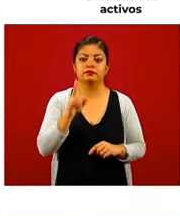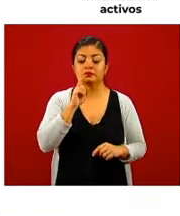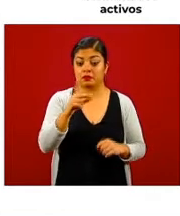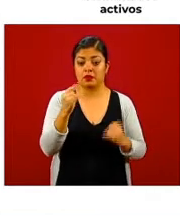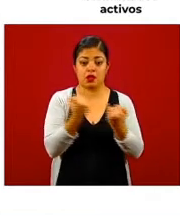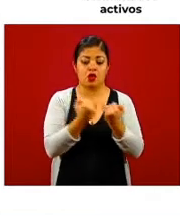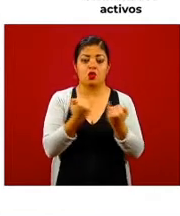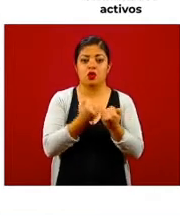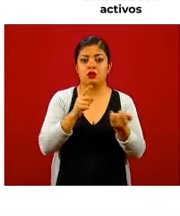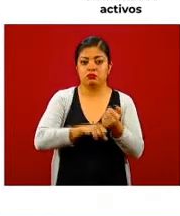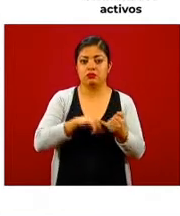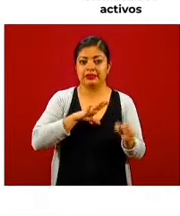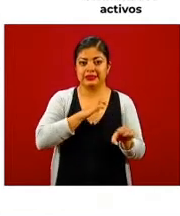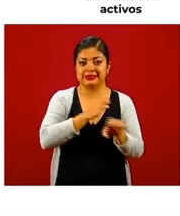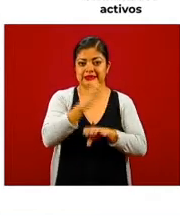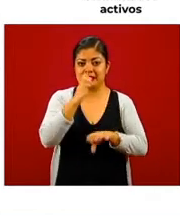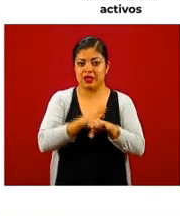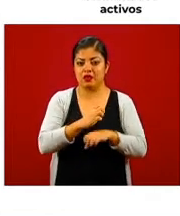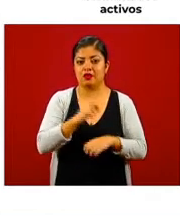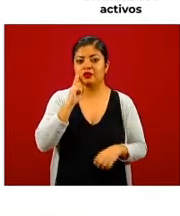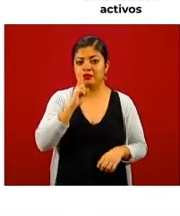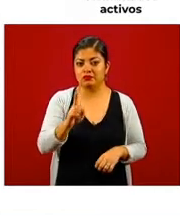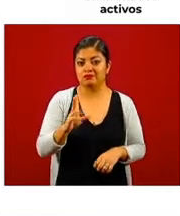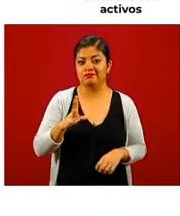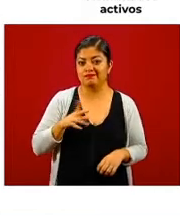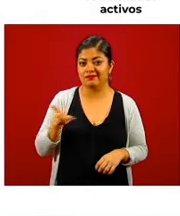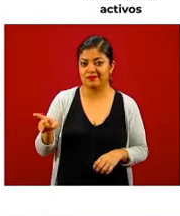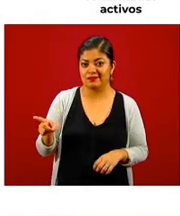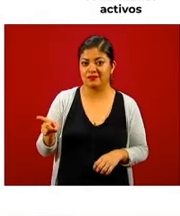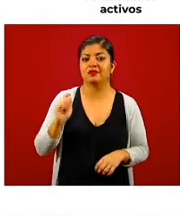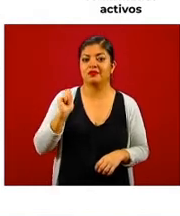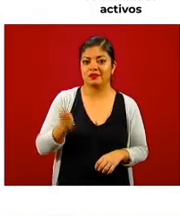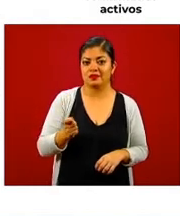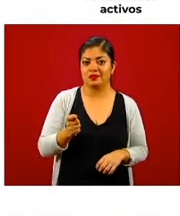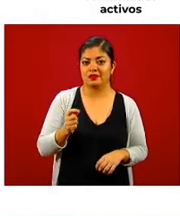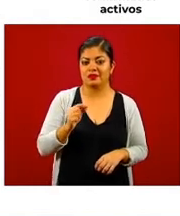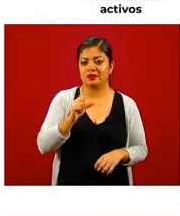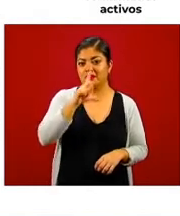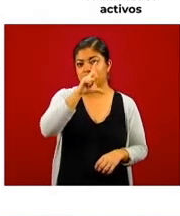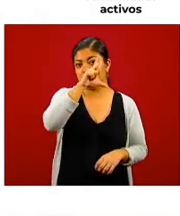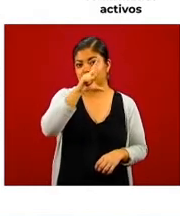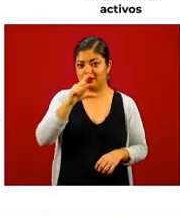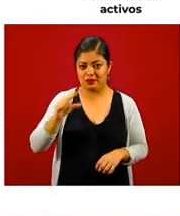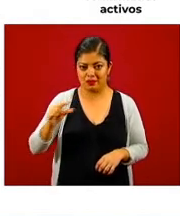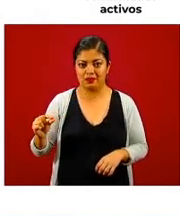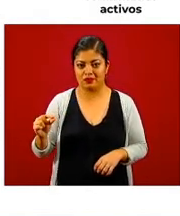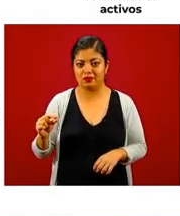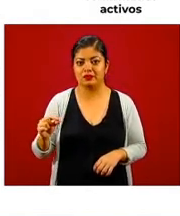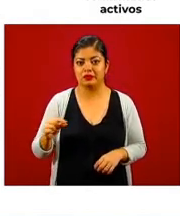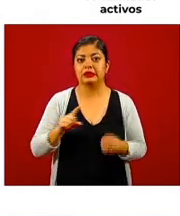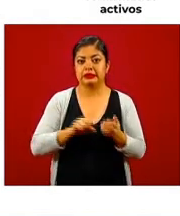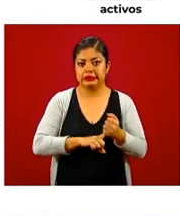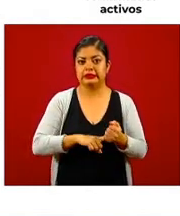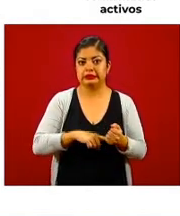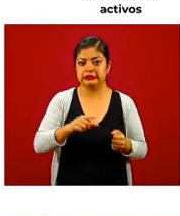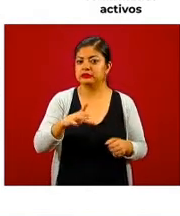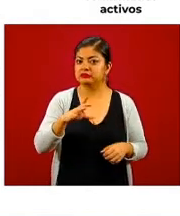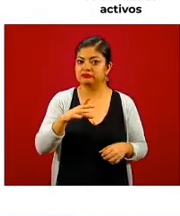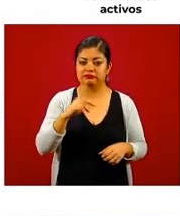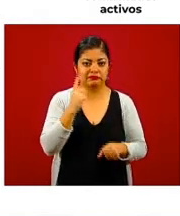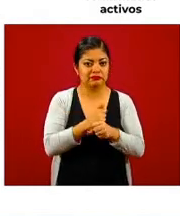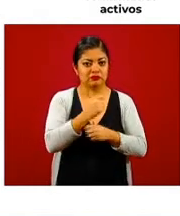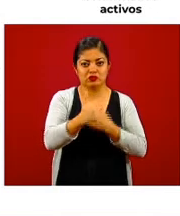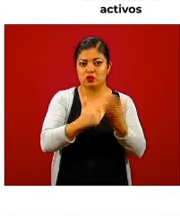in the epidemic. This is the same information represented as a bar graph in descending order from the highest